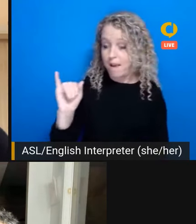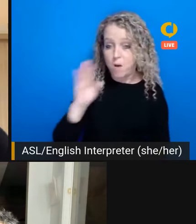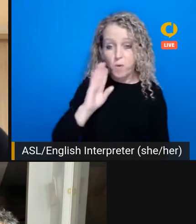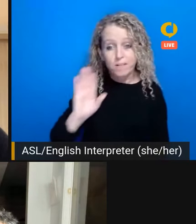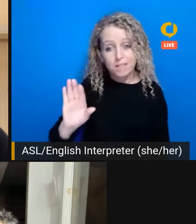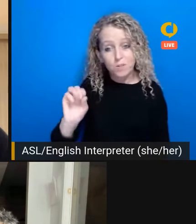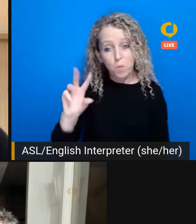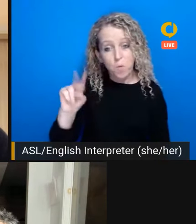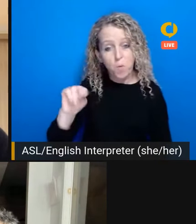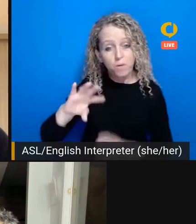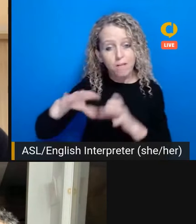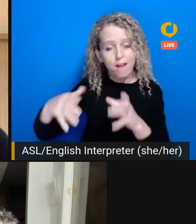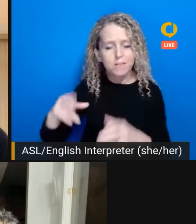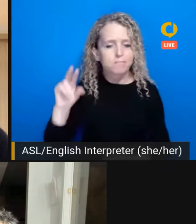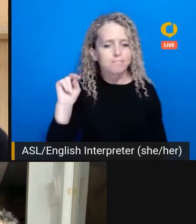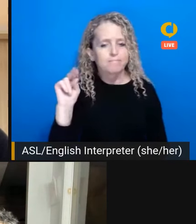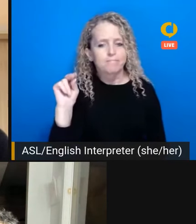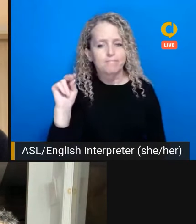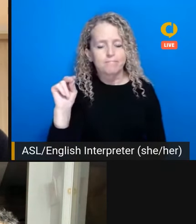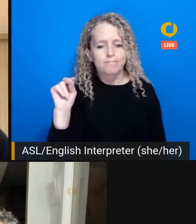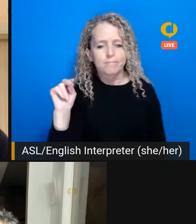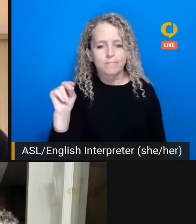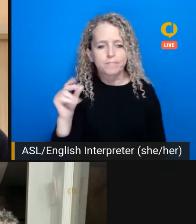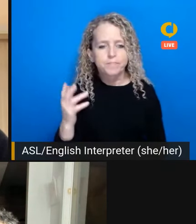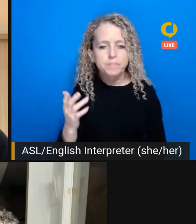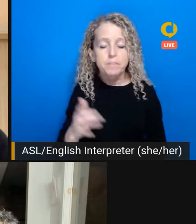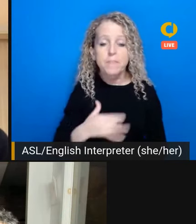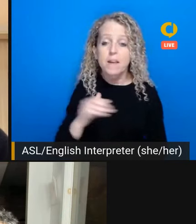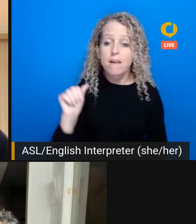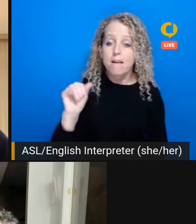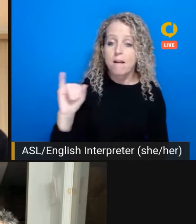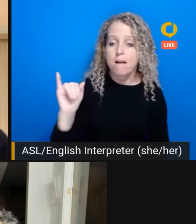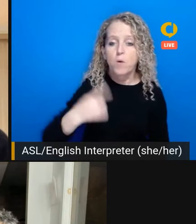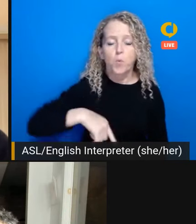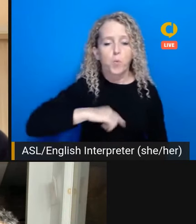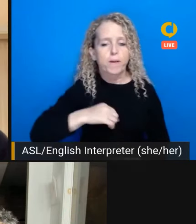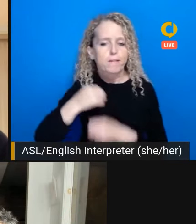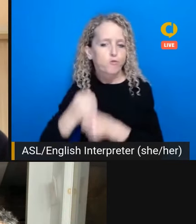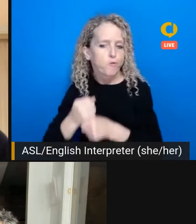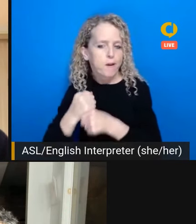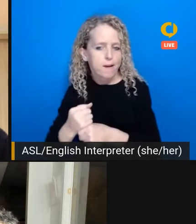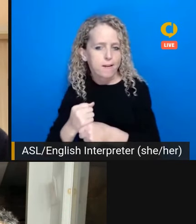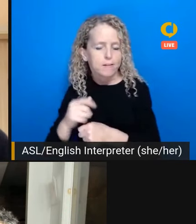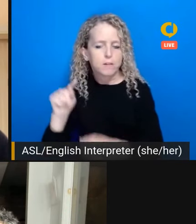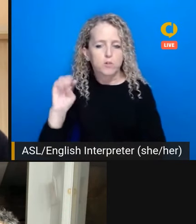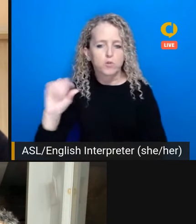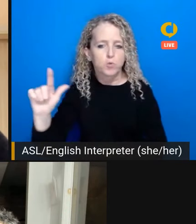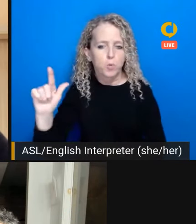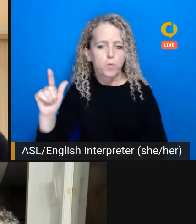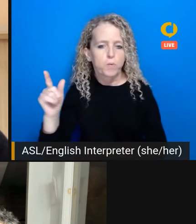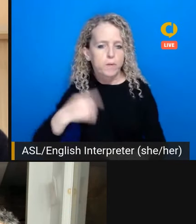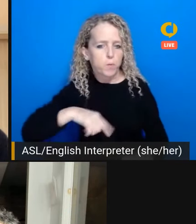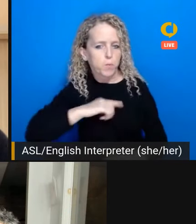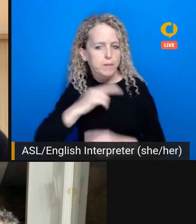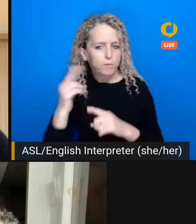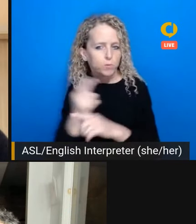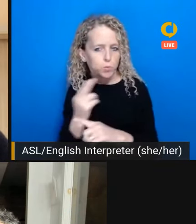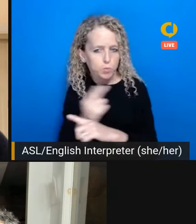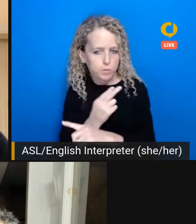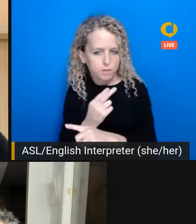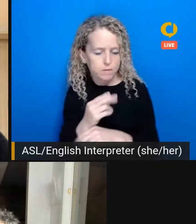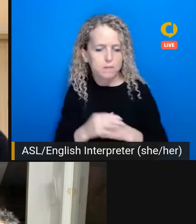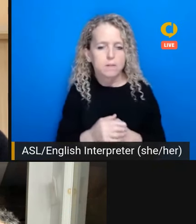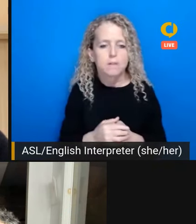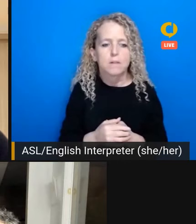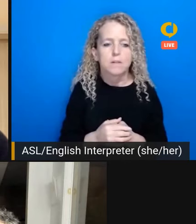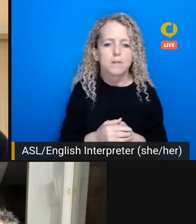is a personal view. I look at AI as something we create, as a tool that we use. If that's the case, we need to